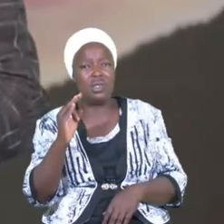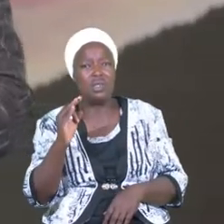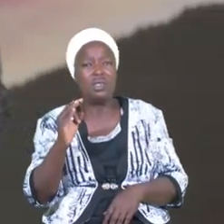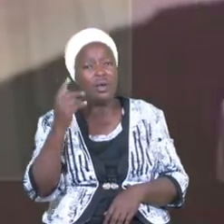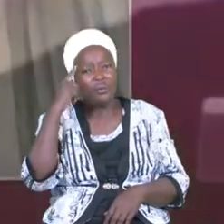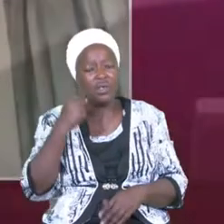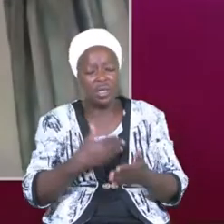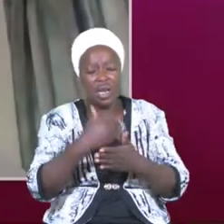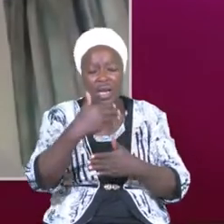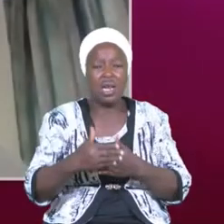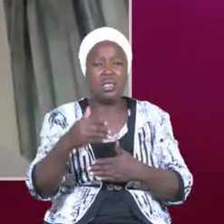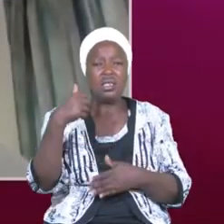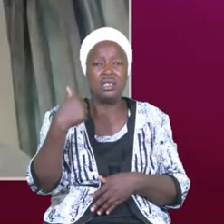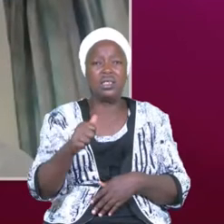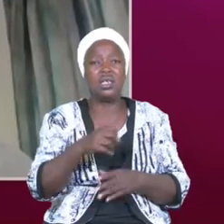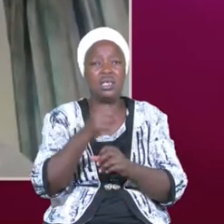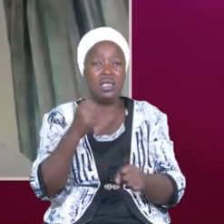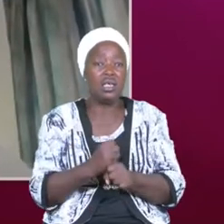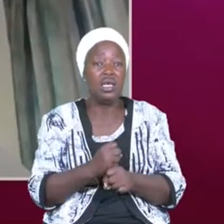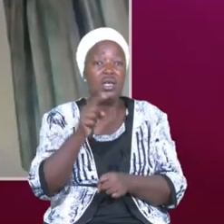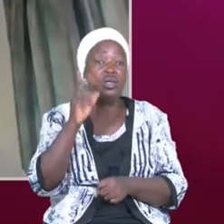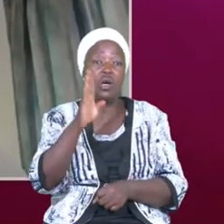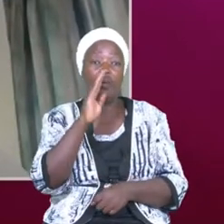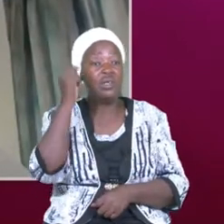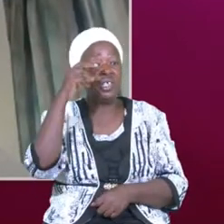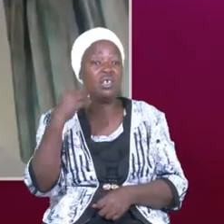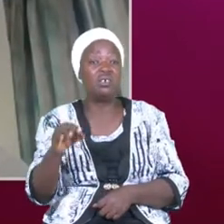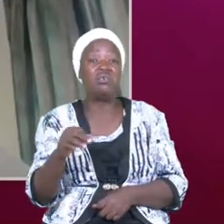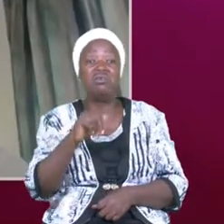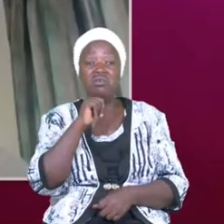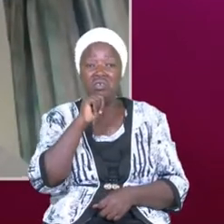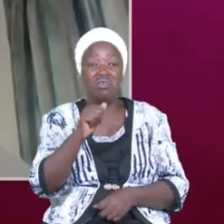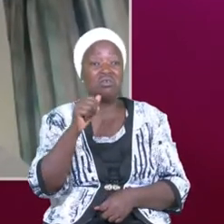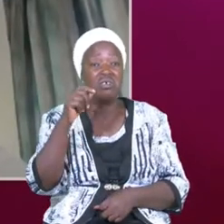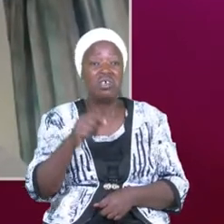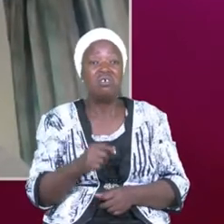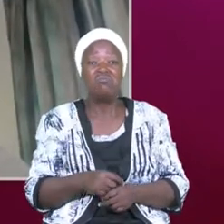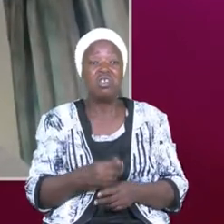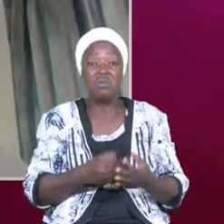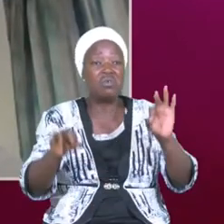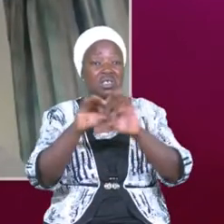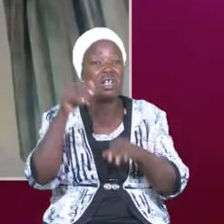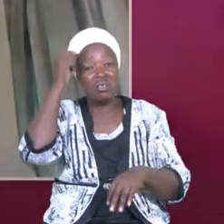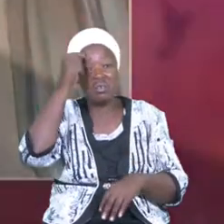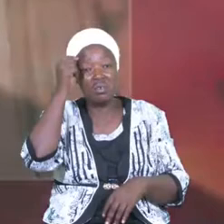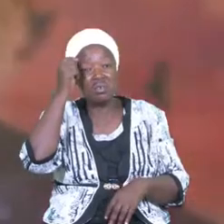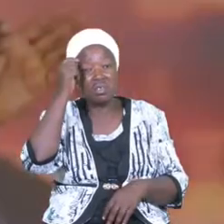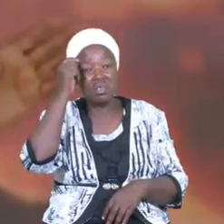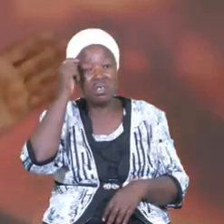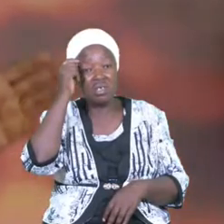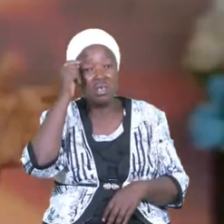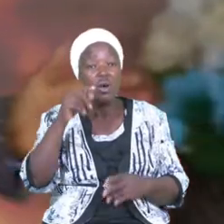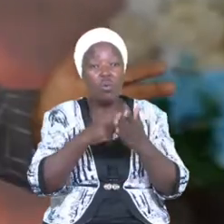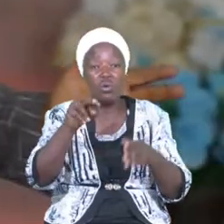years, you'll be thinking unnecessary thought. All you need to do, breathe for the